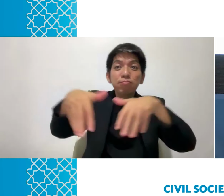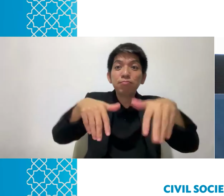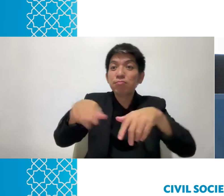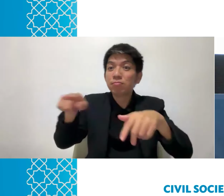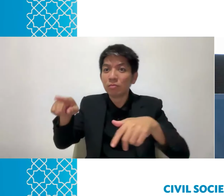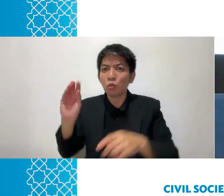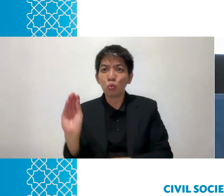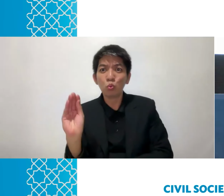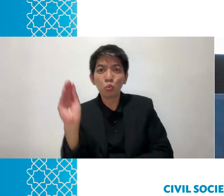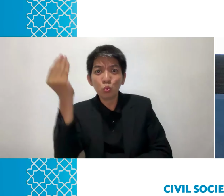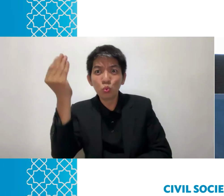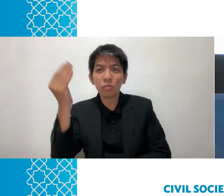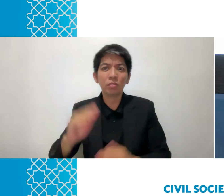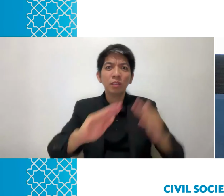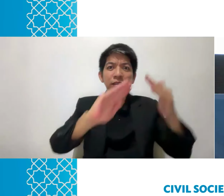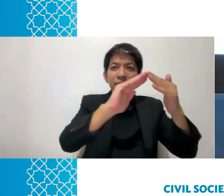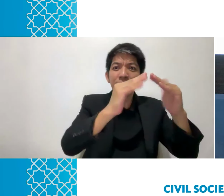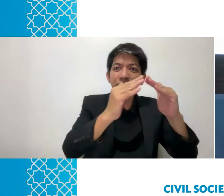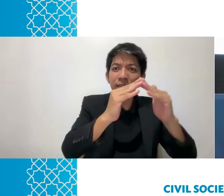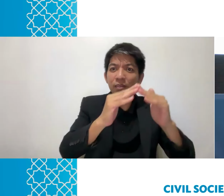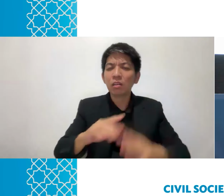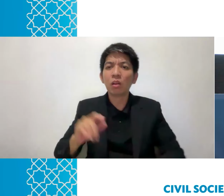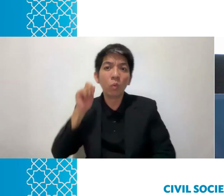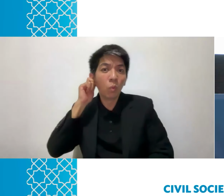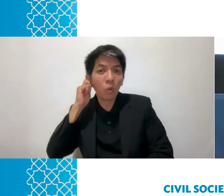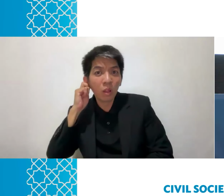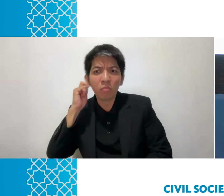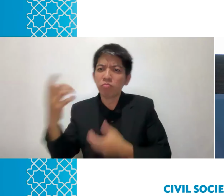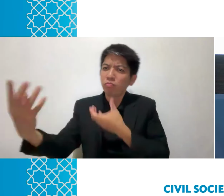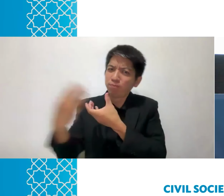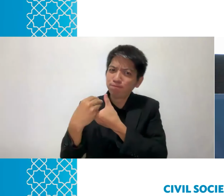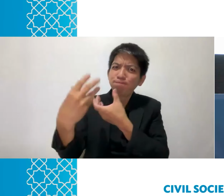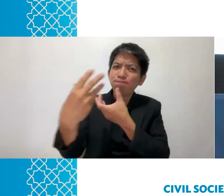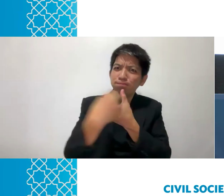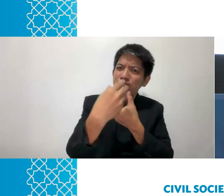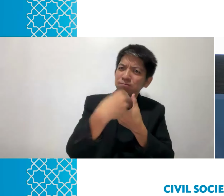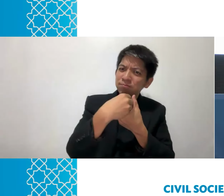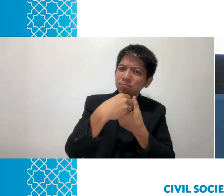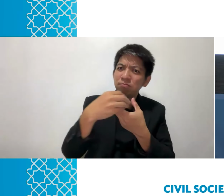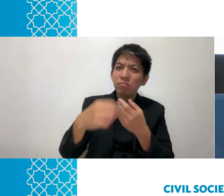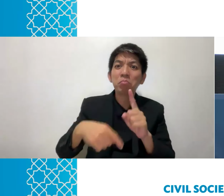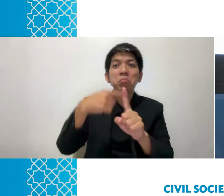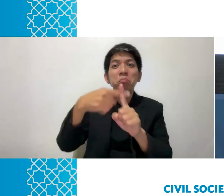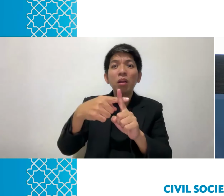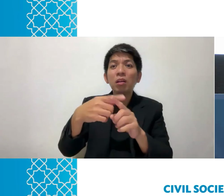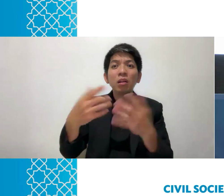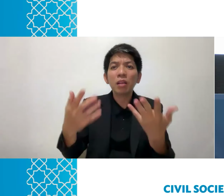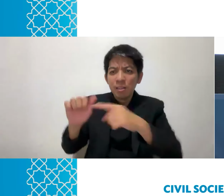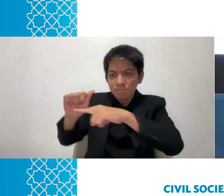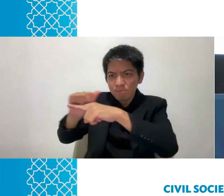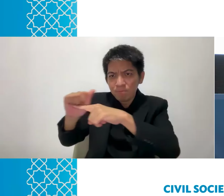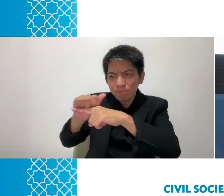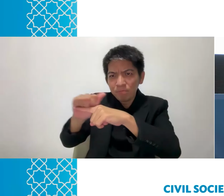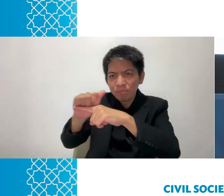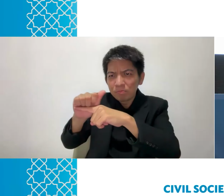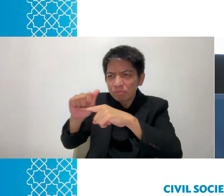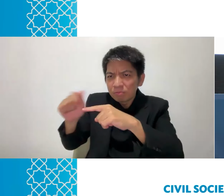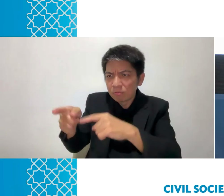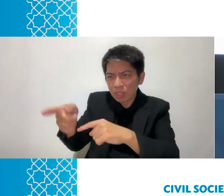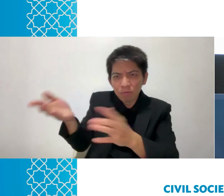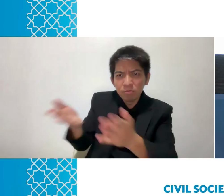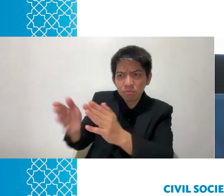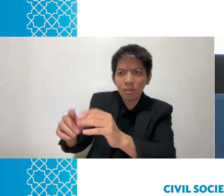women, producers, but also helping them organize themselves so that, you know, the institutions that